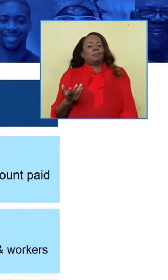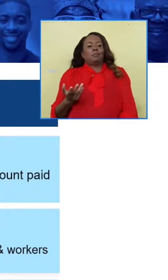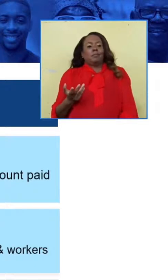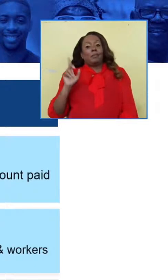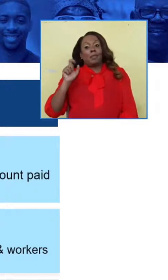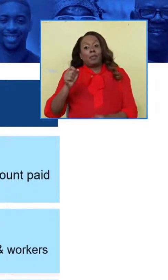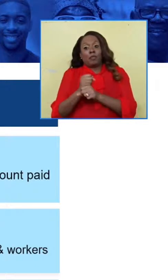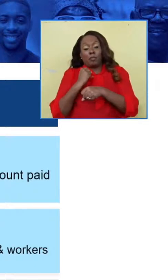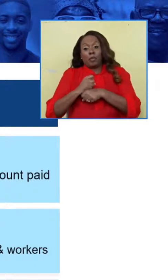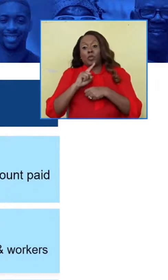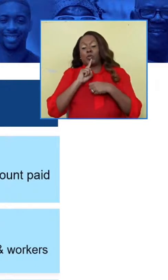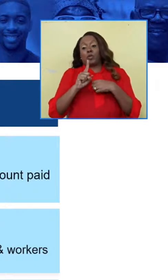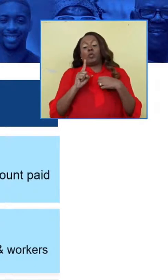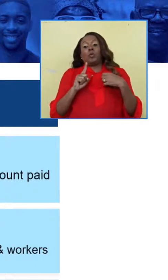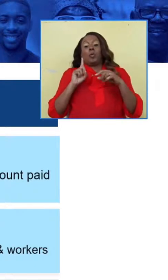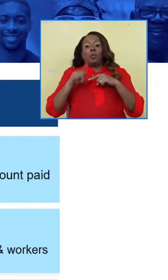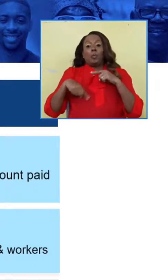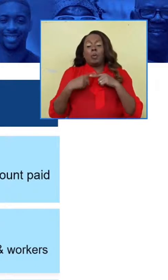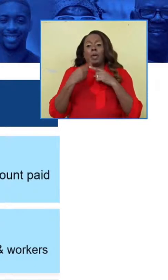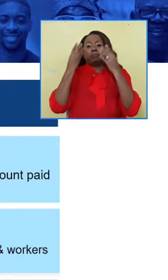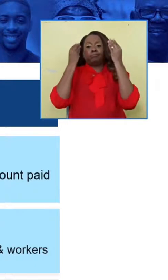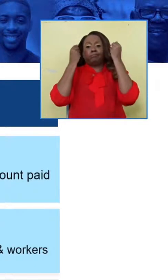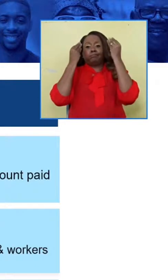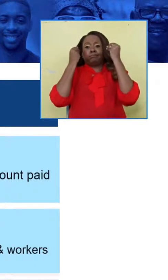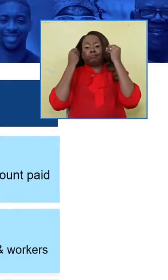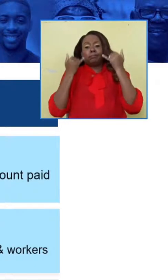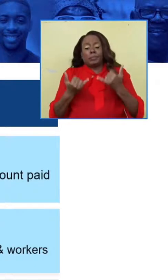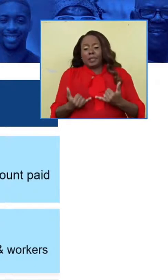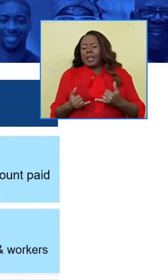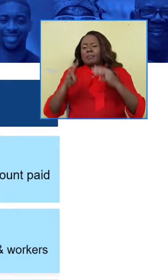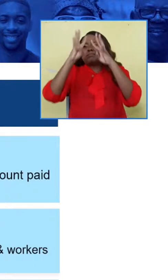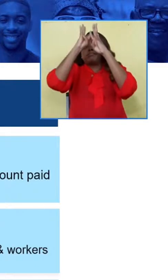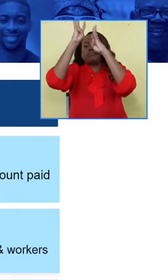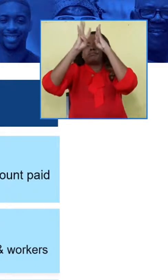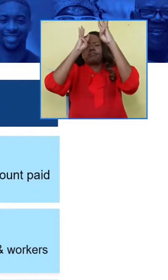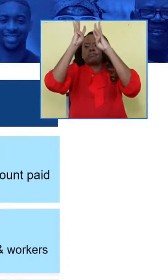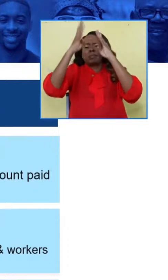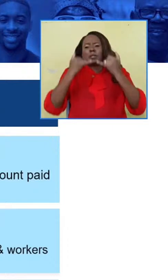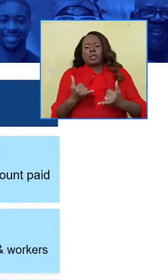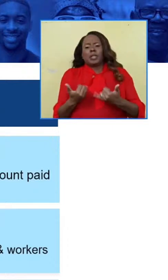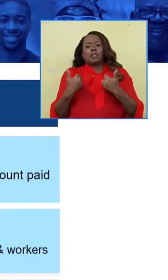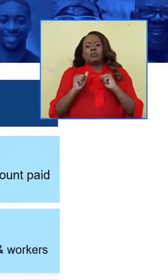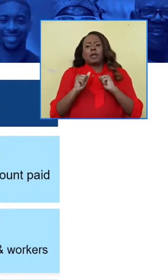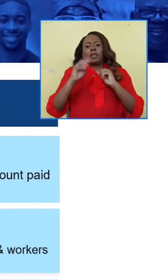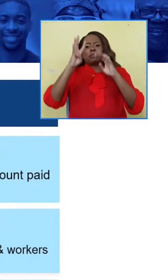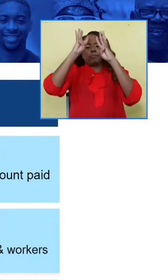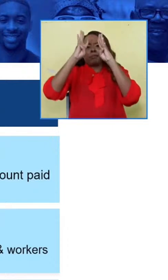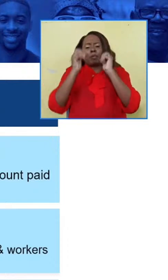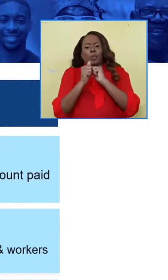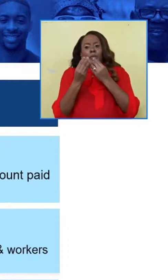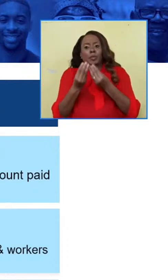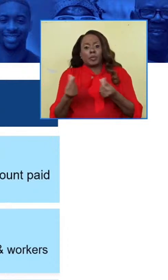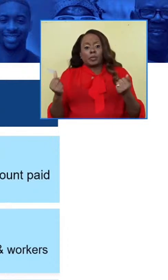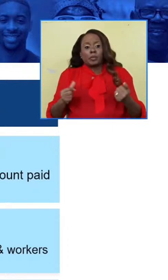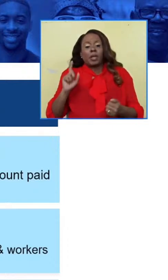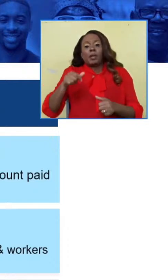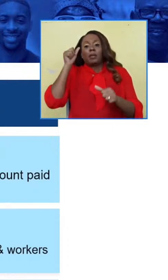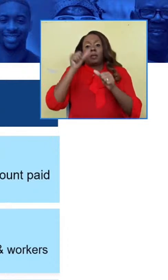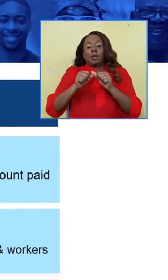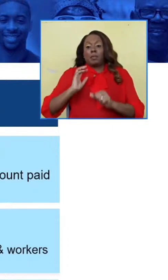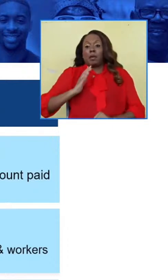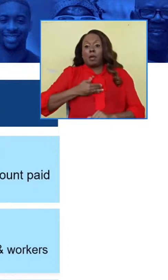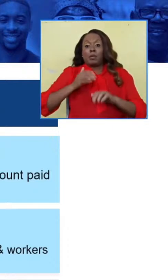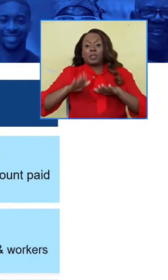have to make sure that when we are thinking today and planning today and devising a solution today, that we have in mind our children